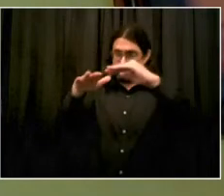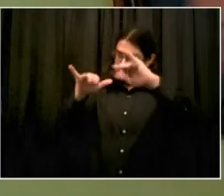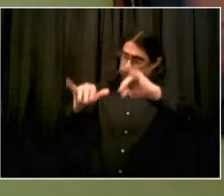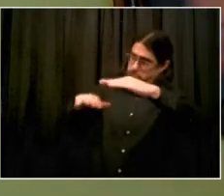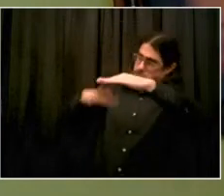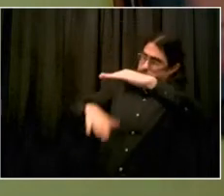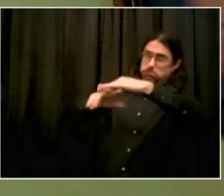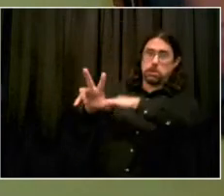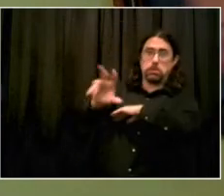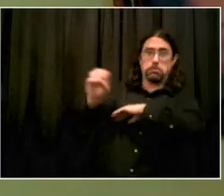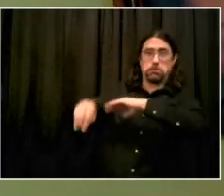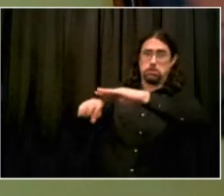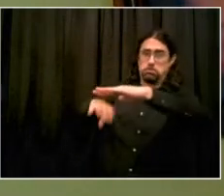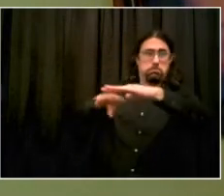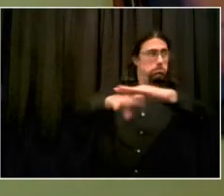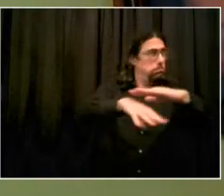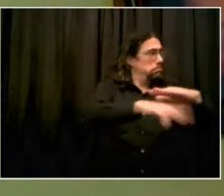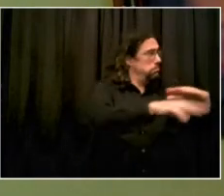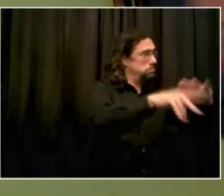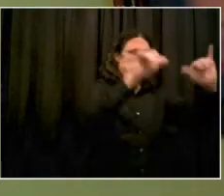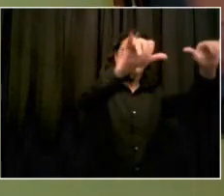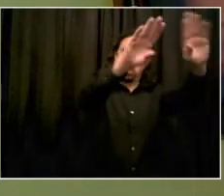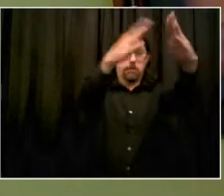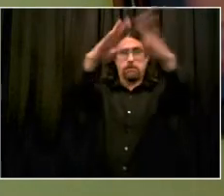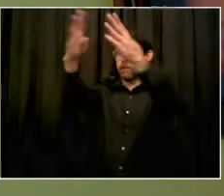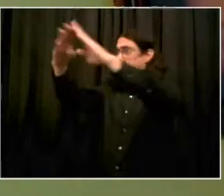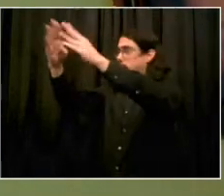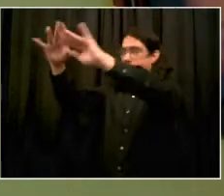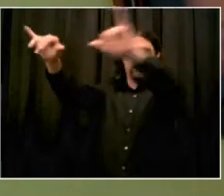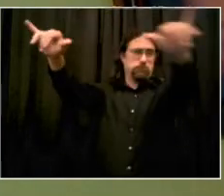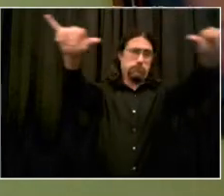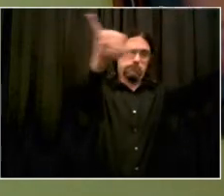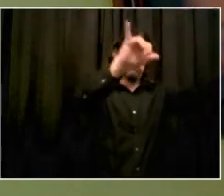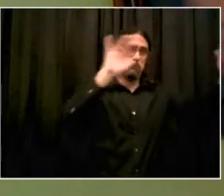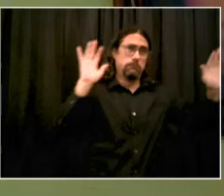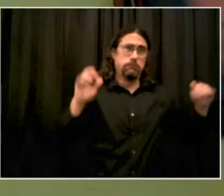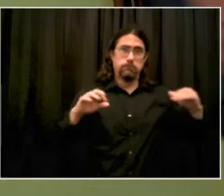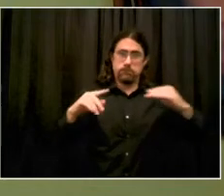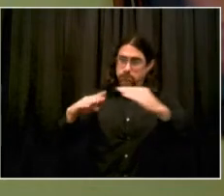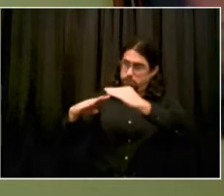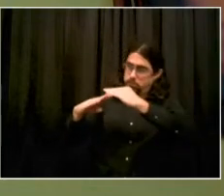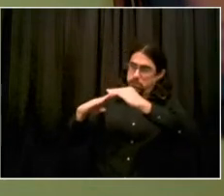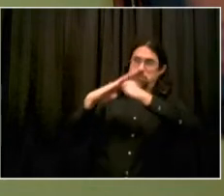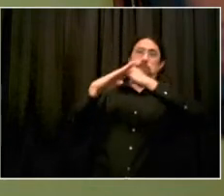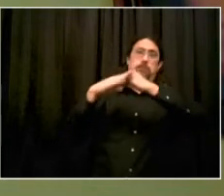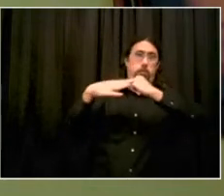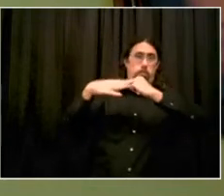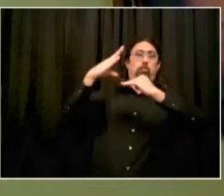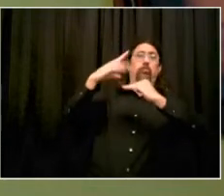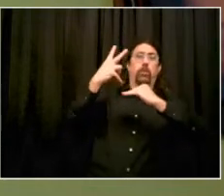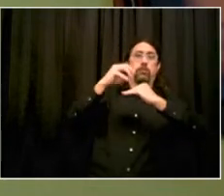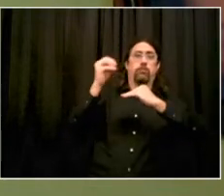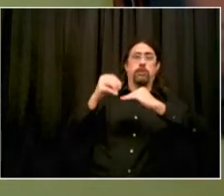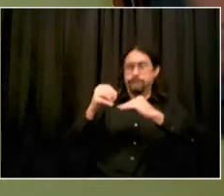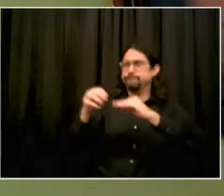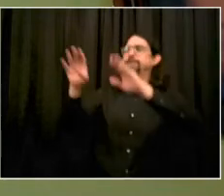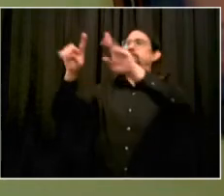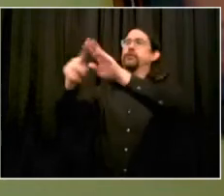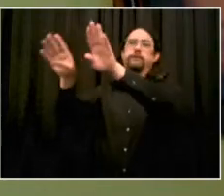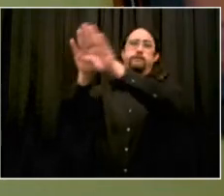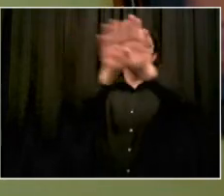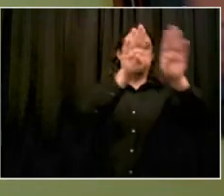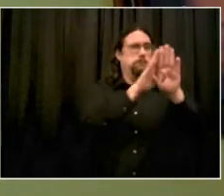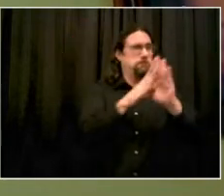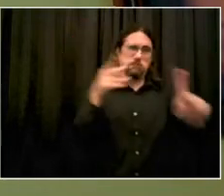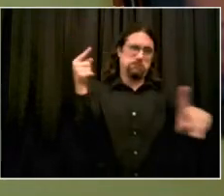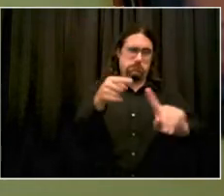first question that you had raised as part of that about how do we know that there are not cases occurring right now. So the answer